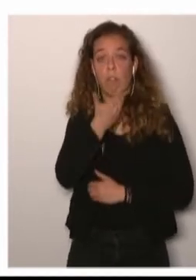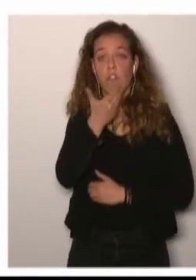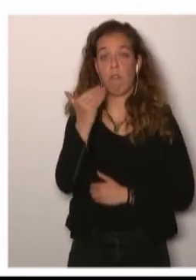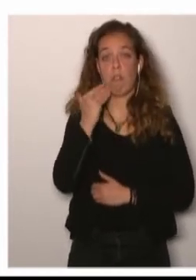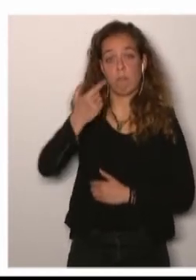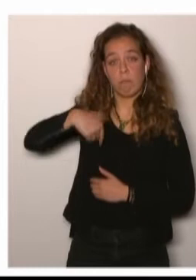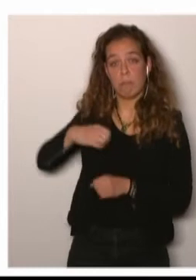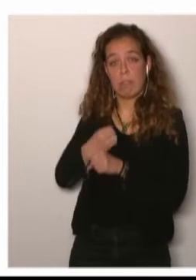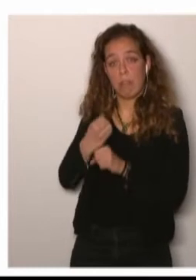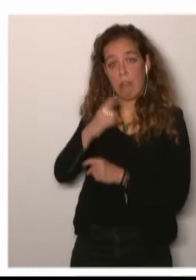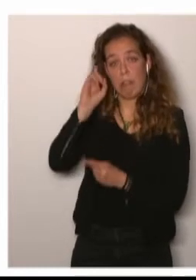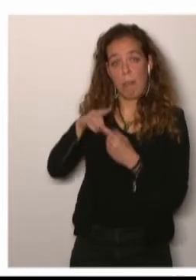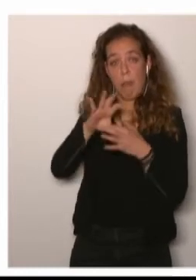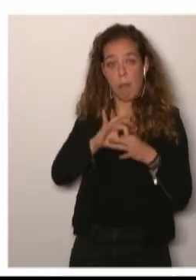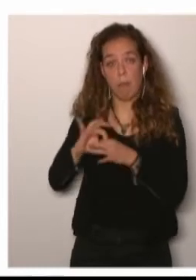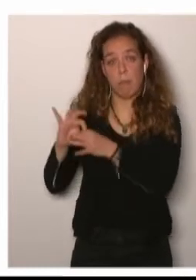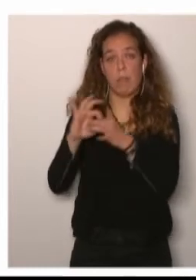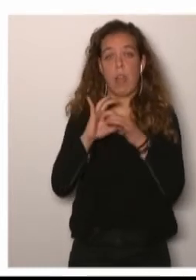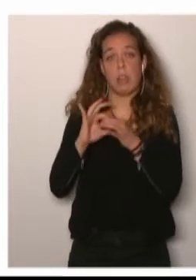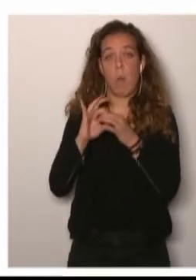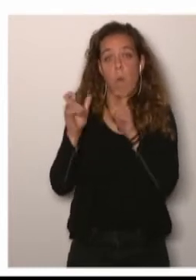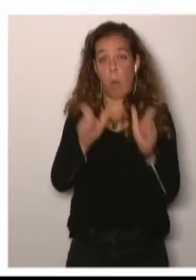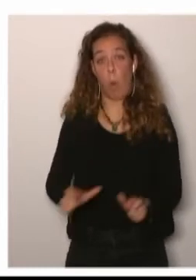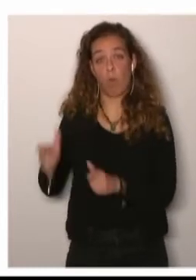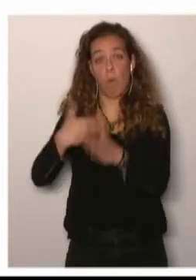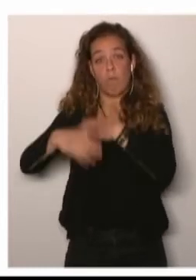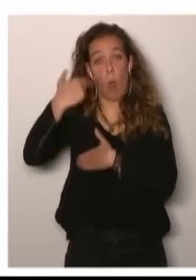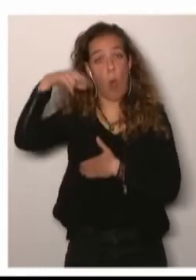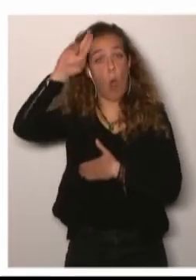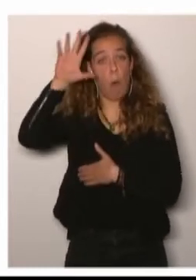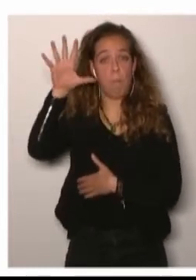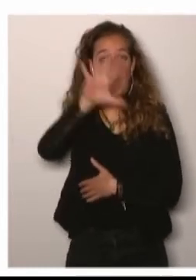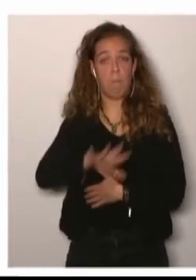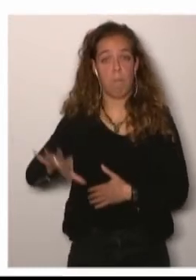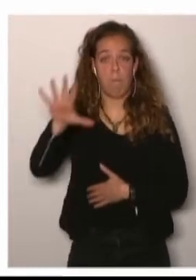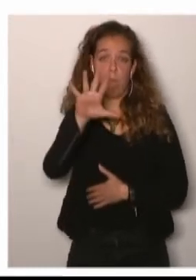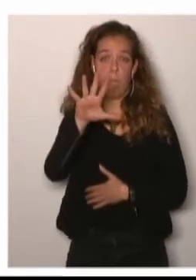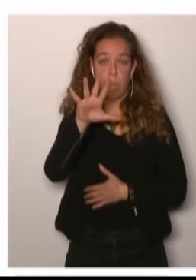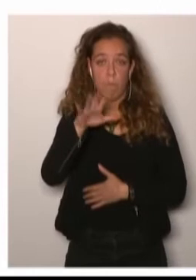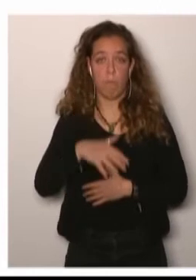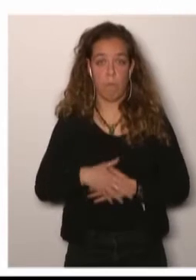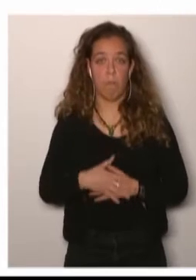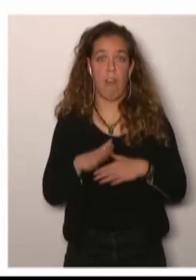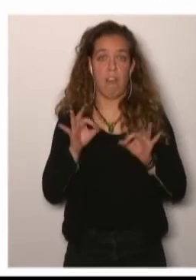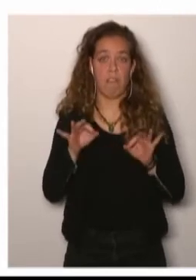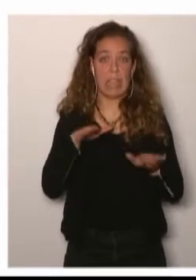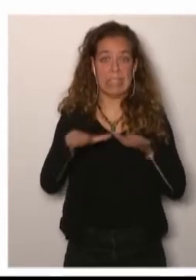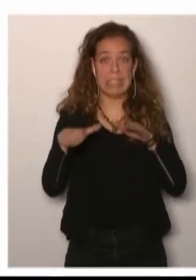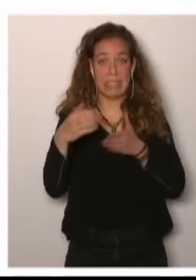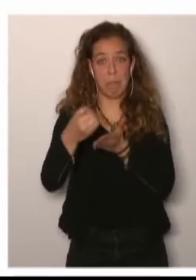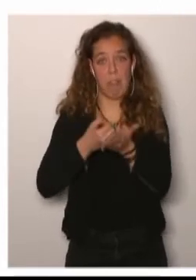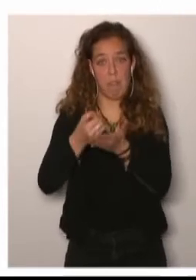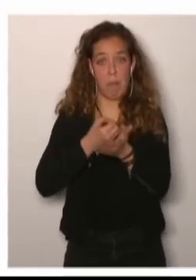trials in Europe with its backbone, the clinical trial information system, a single entry point for sponsors